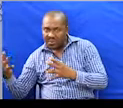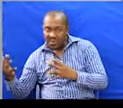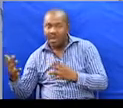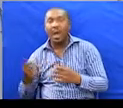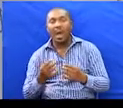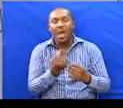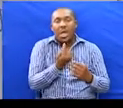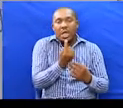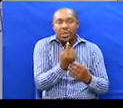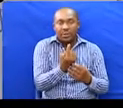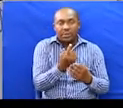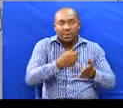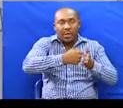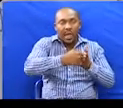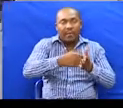Therefore,